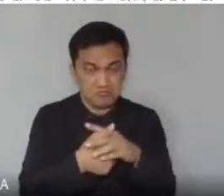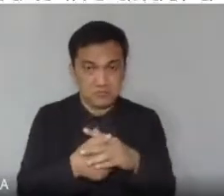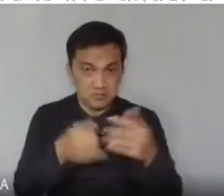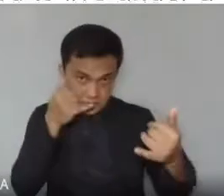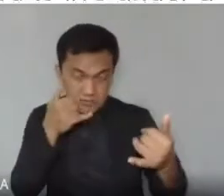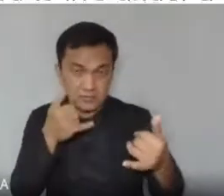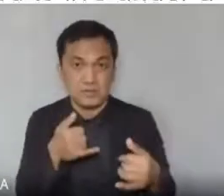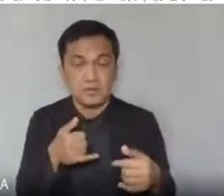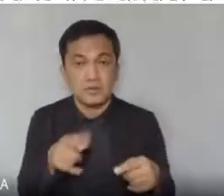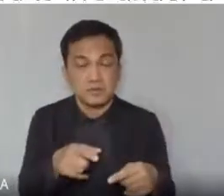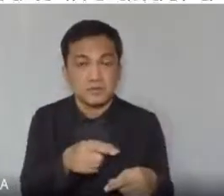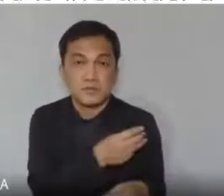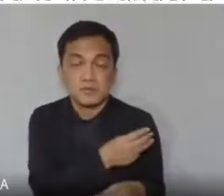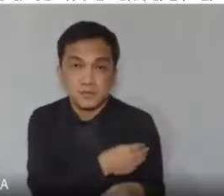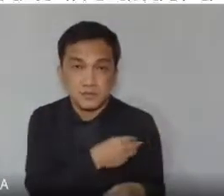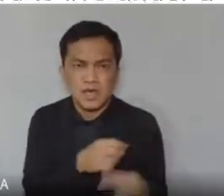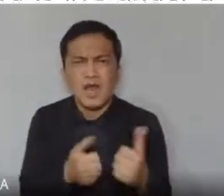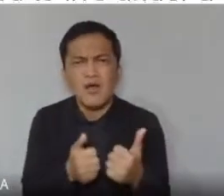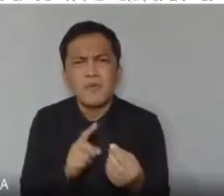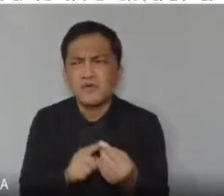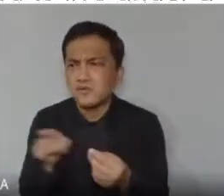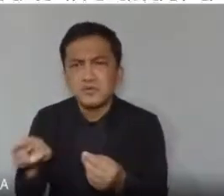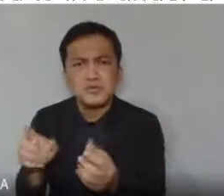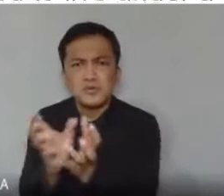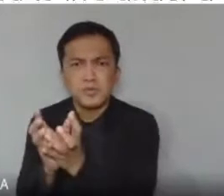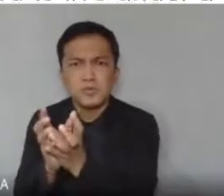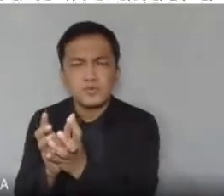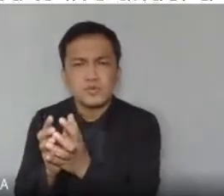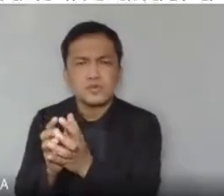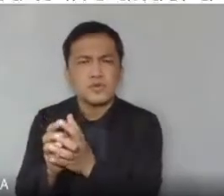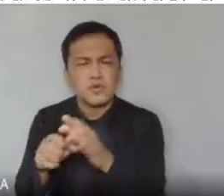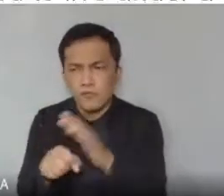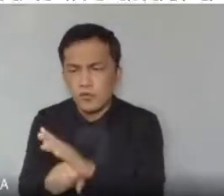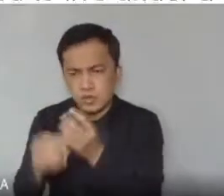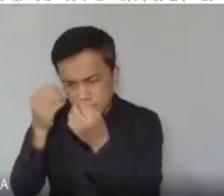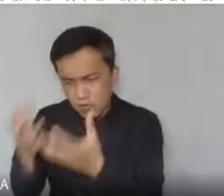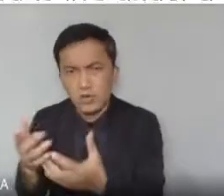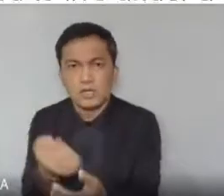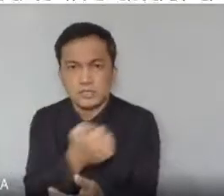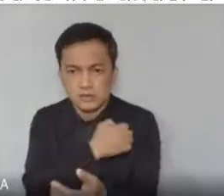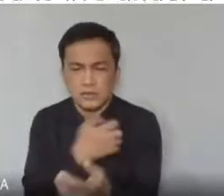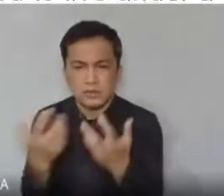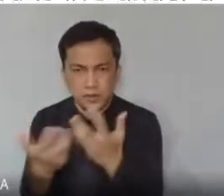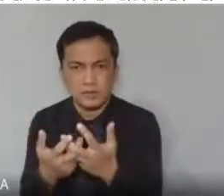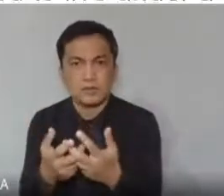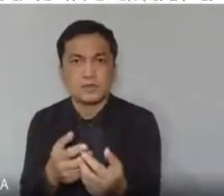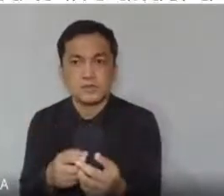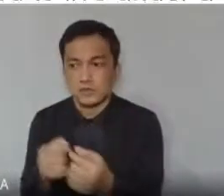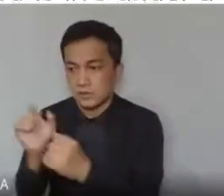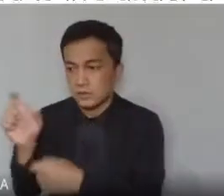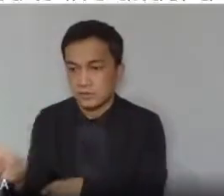behaviors? And establishing telemedicine in LGUs, we are going to do that. And for the information